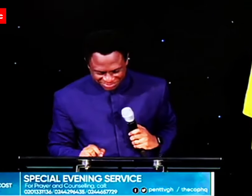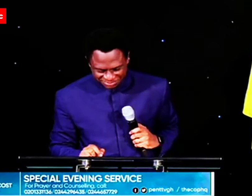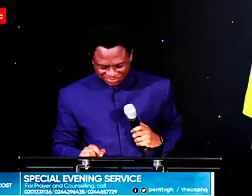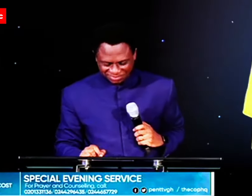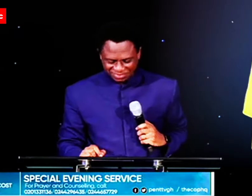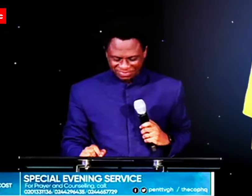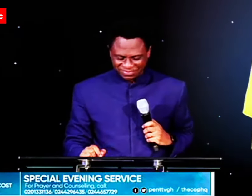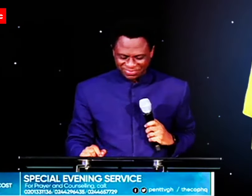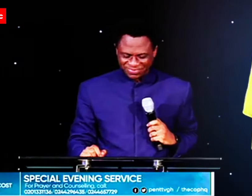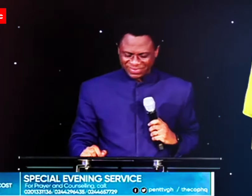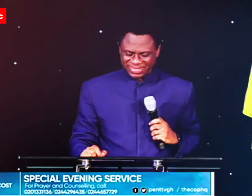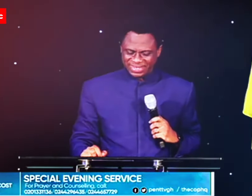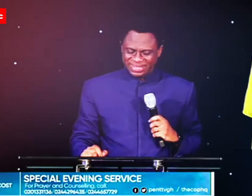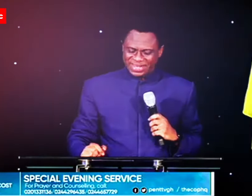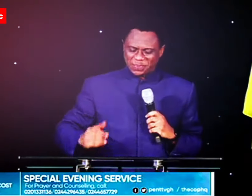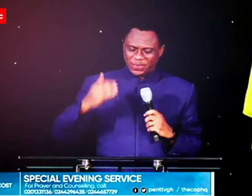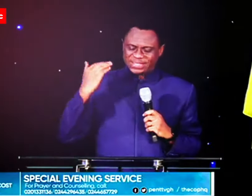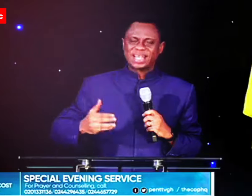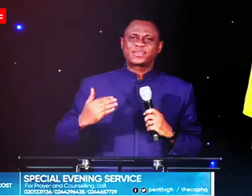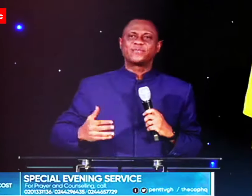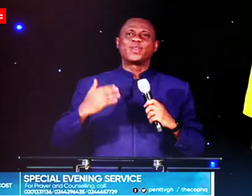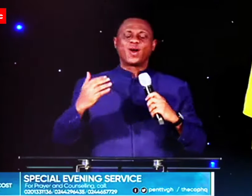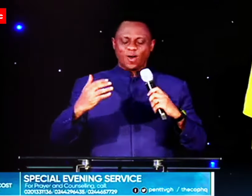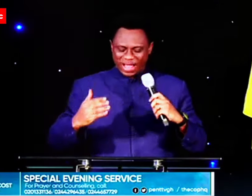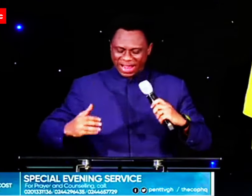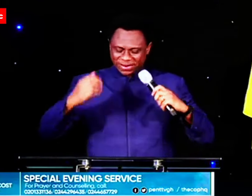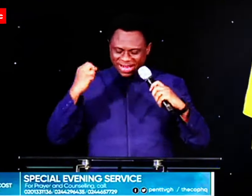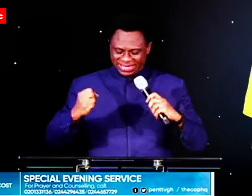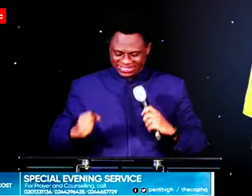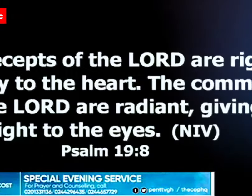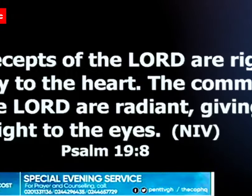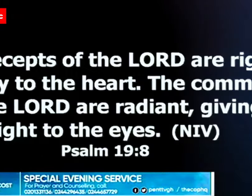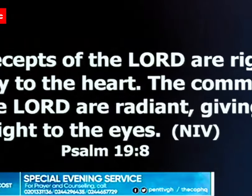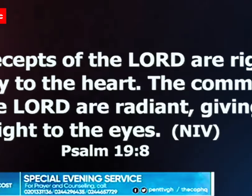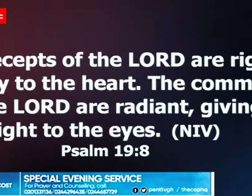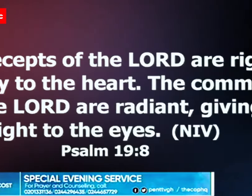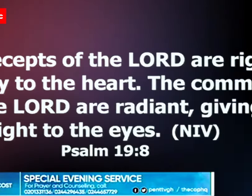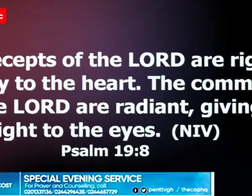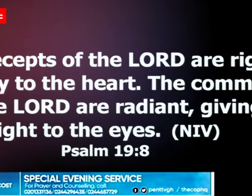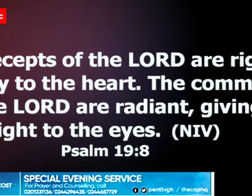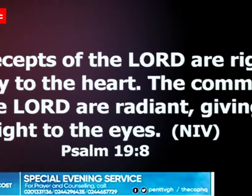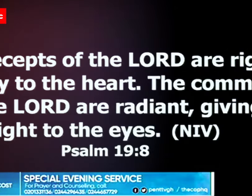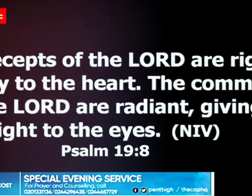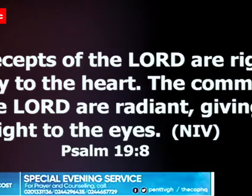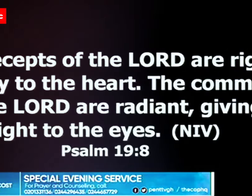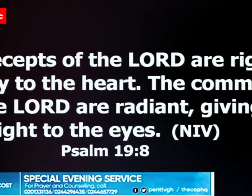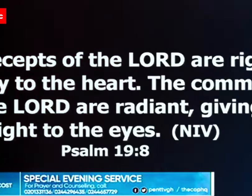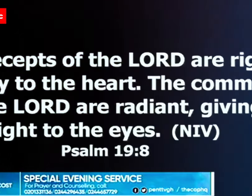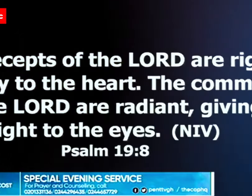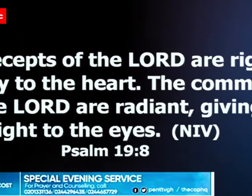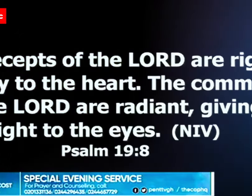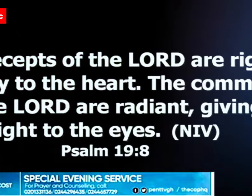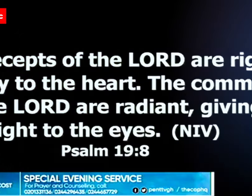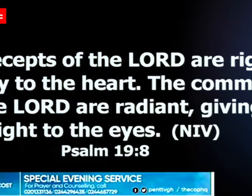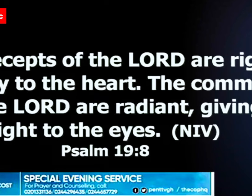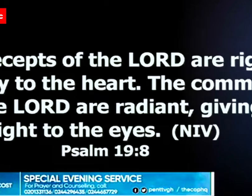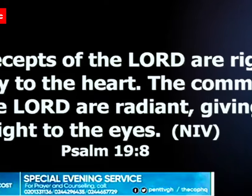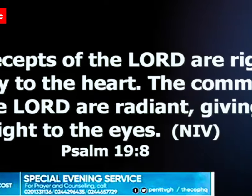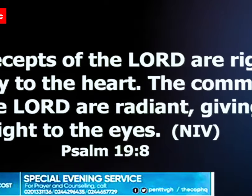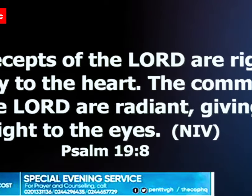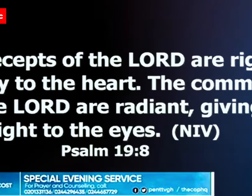ba Ewurade nchan a obeye onyansafo. The precepts of the law are right. Ewurade ahyede